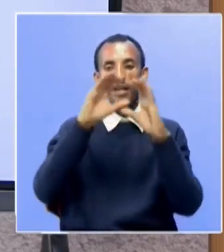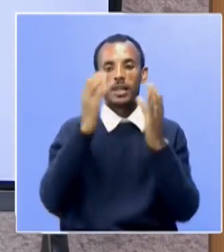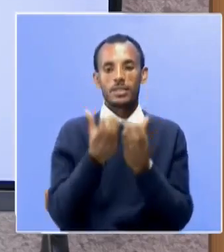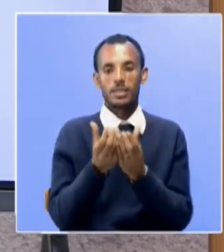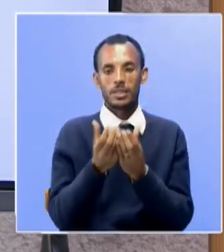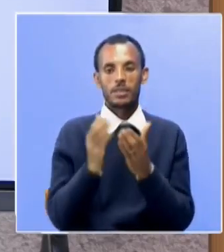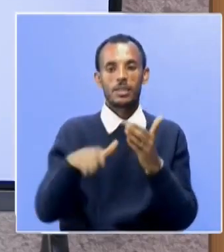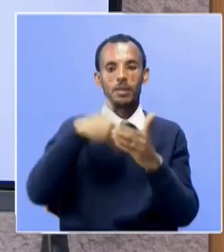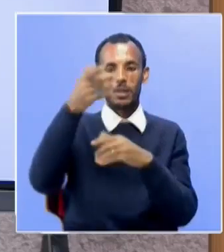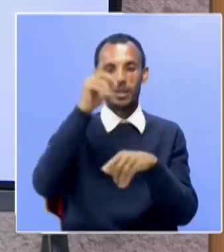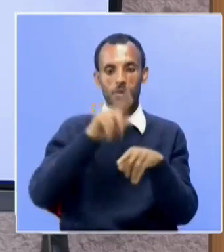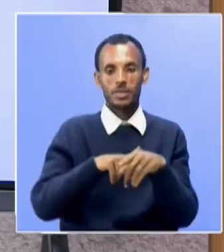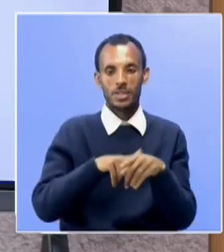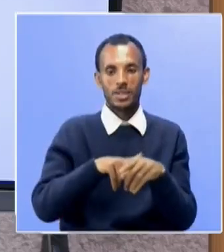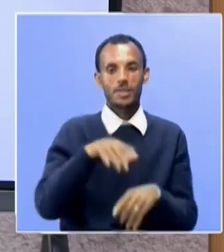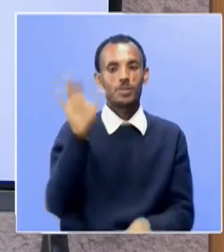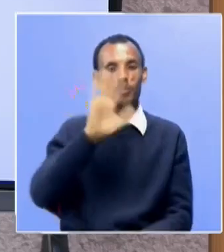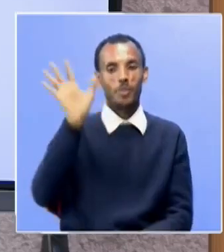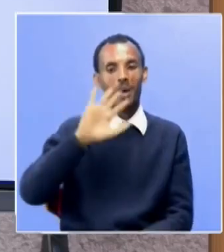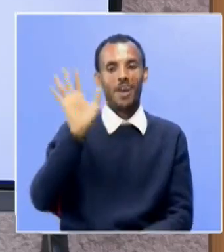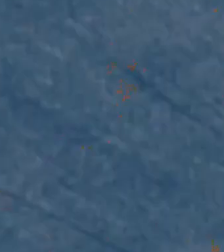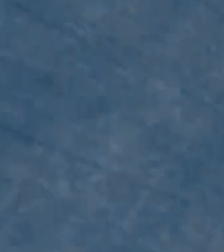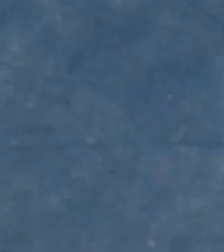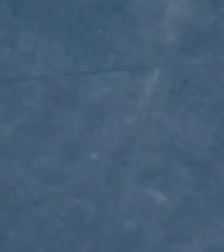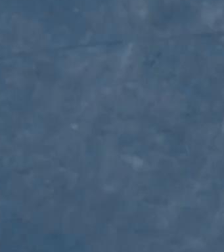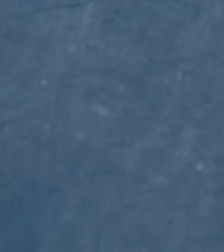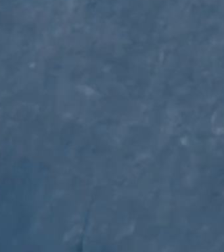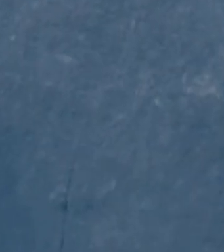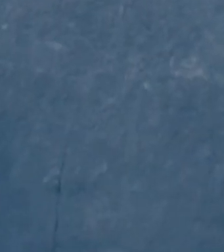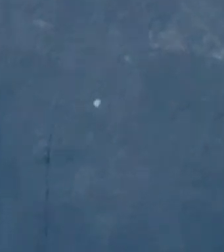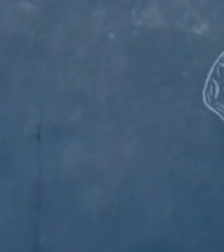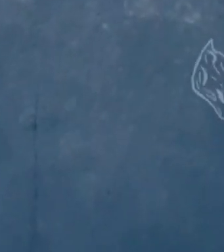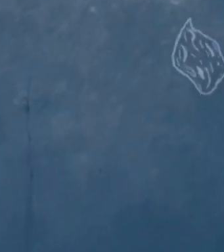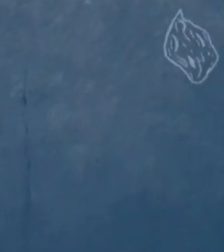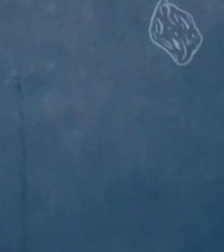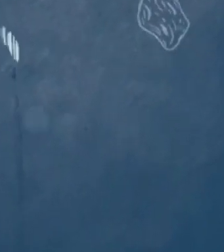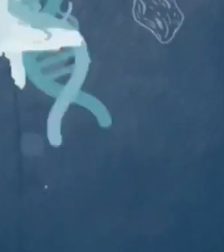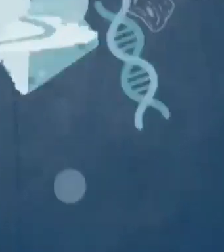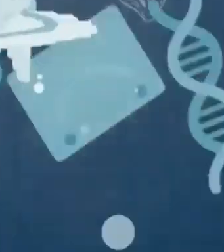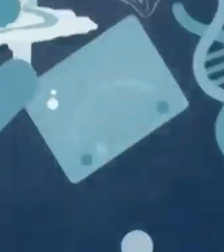lesson. Until next lesson, goodbye.